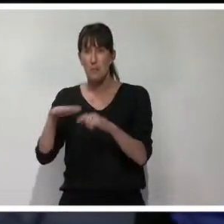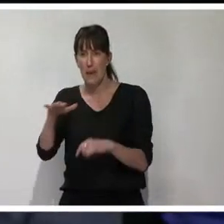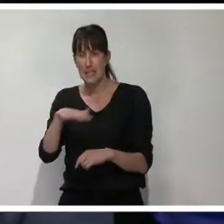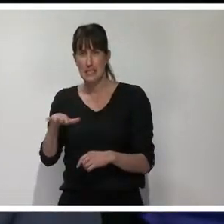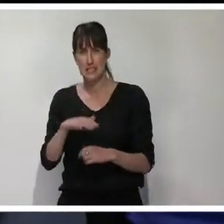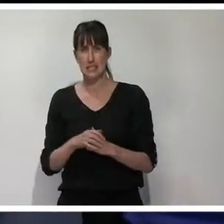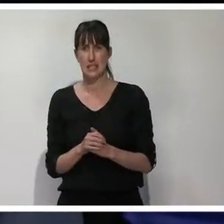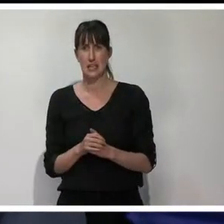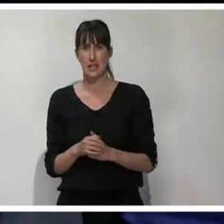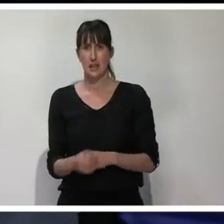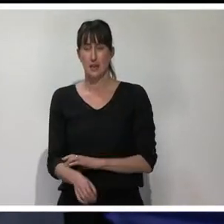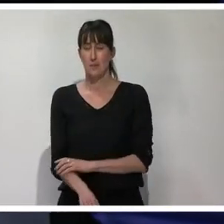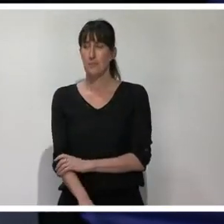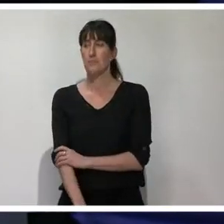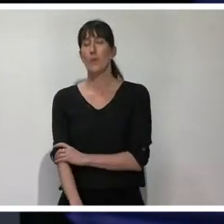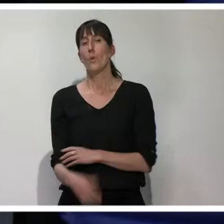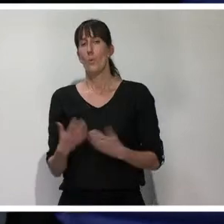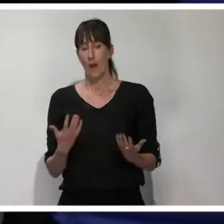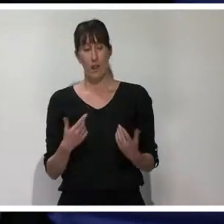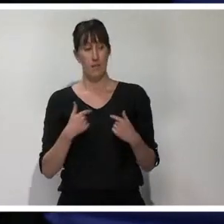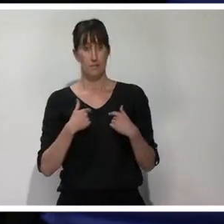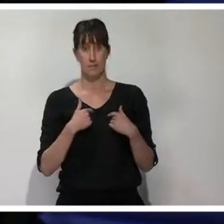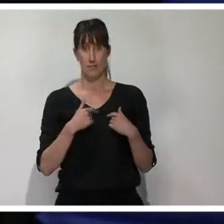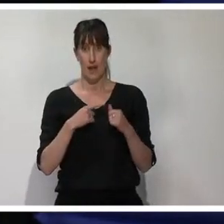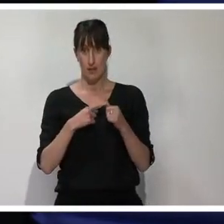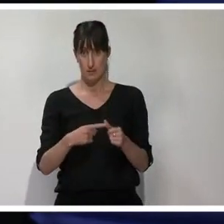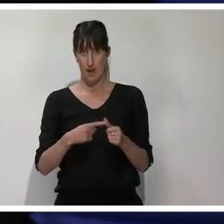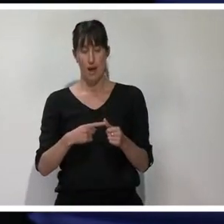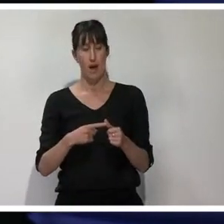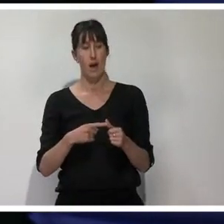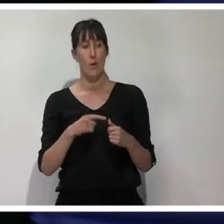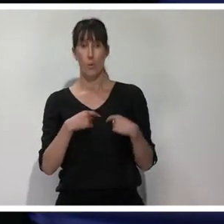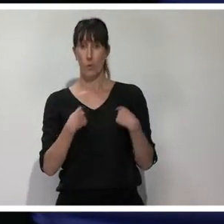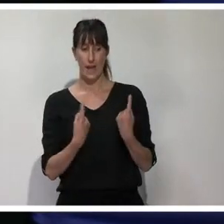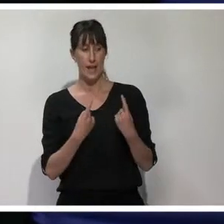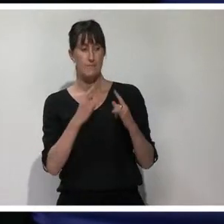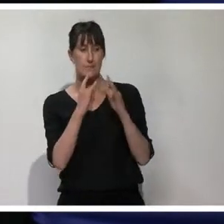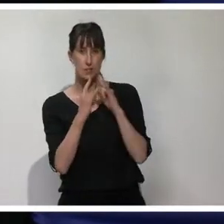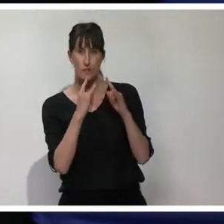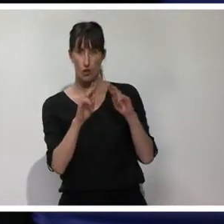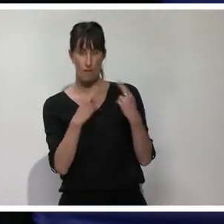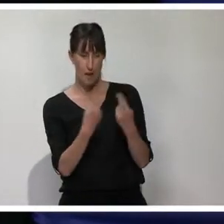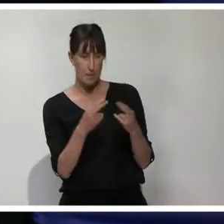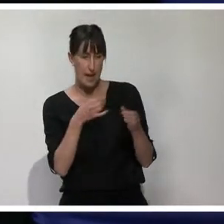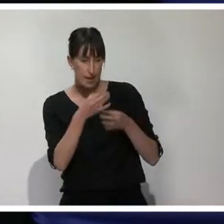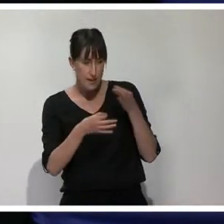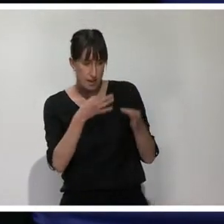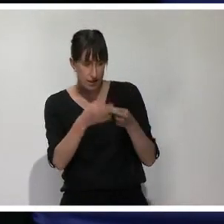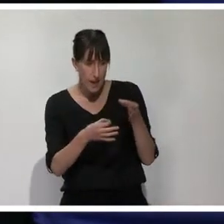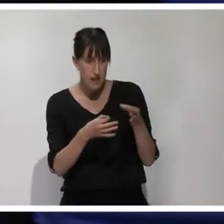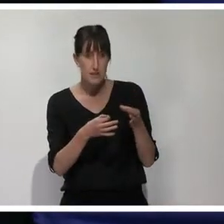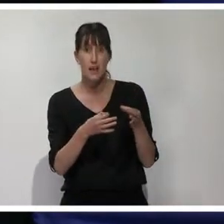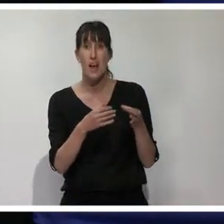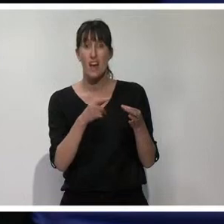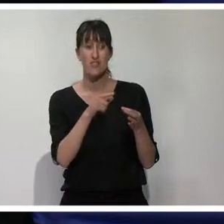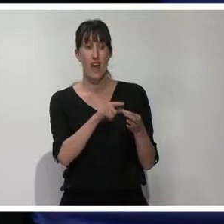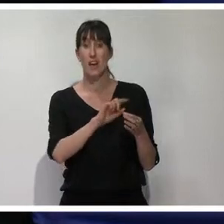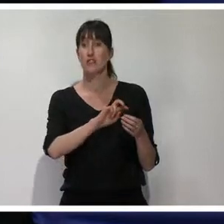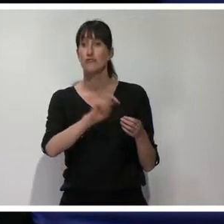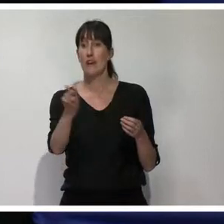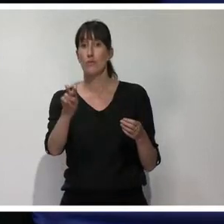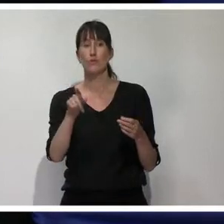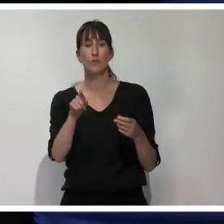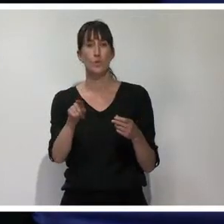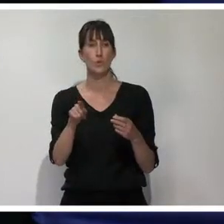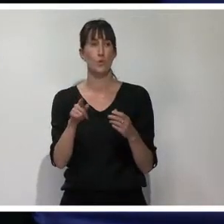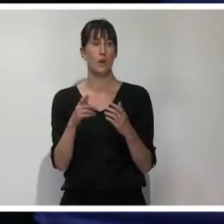Aside from the trip to Rotorua, there are no other locations that present any particular risk. So, no, they hadn't been at a